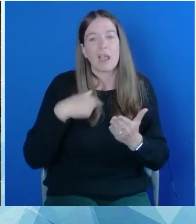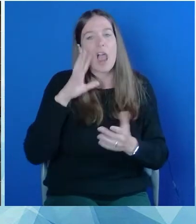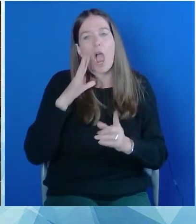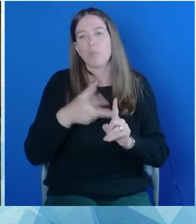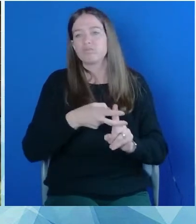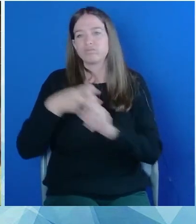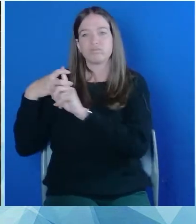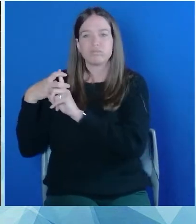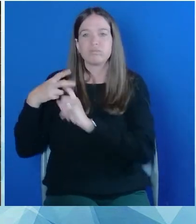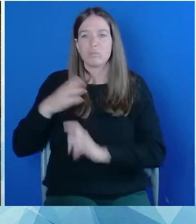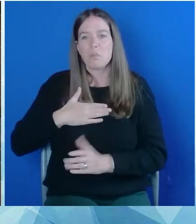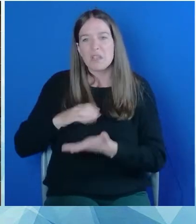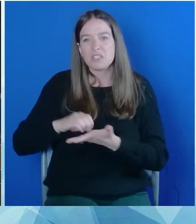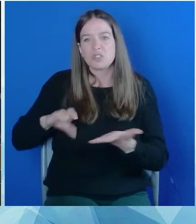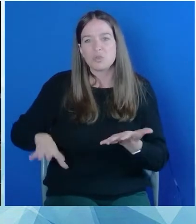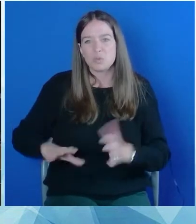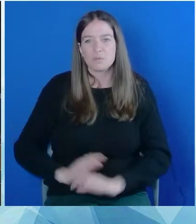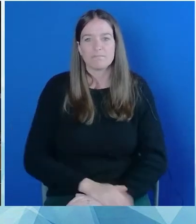Thank you.